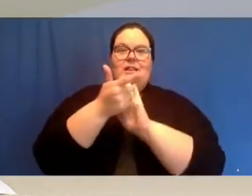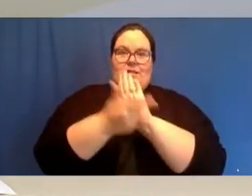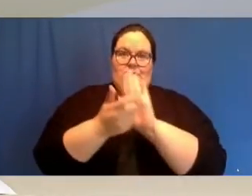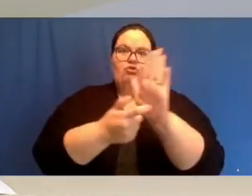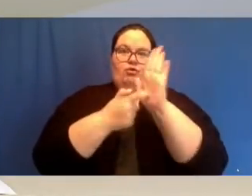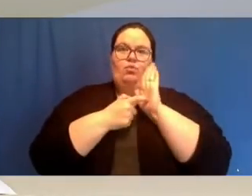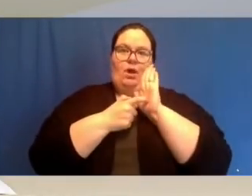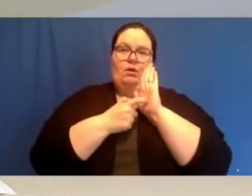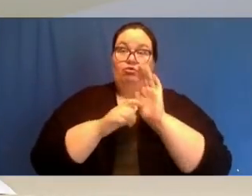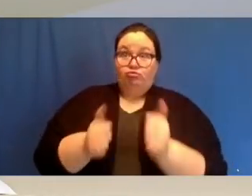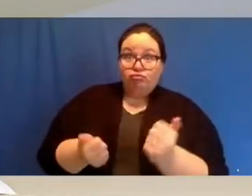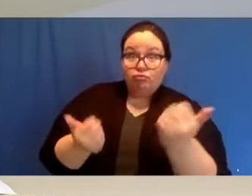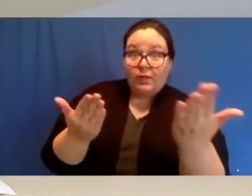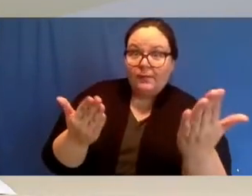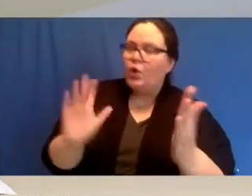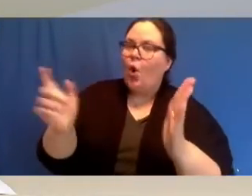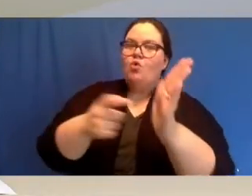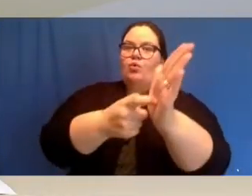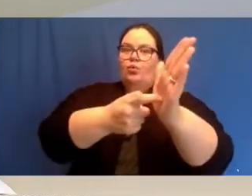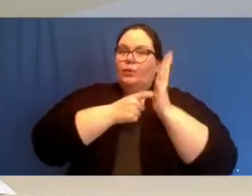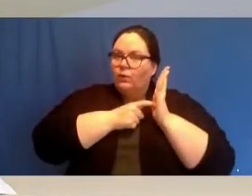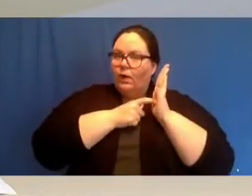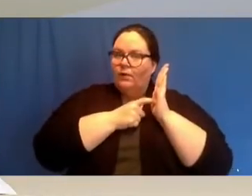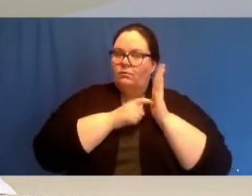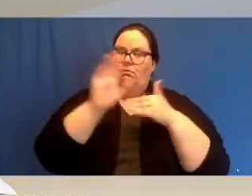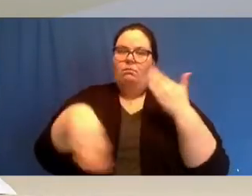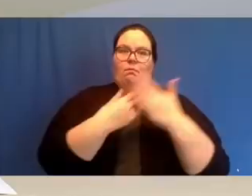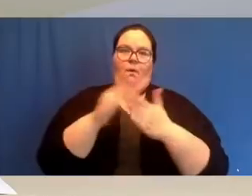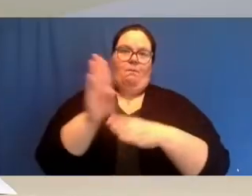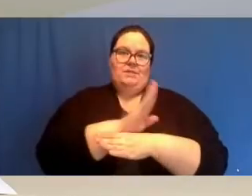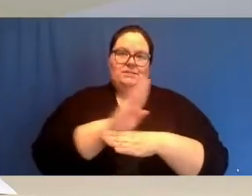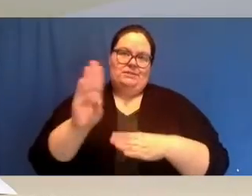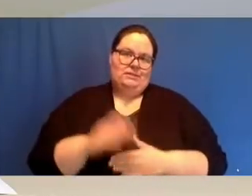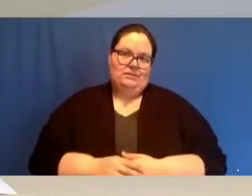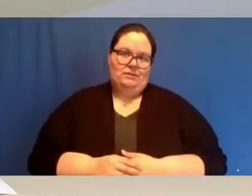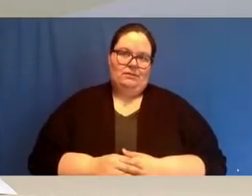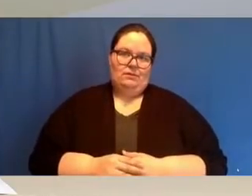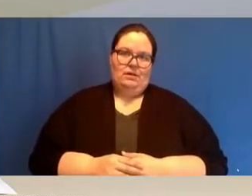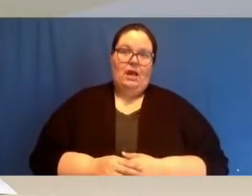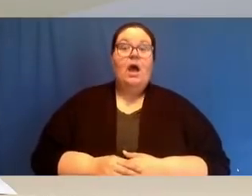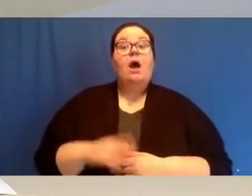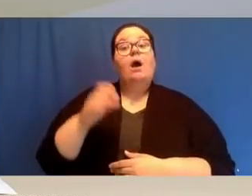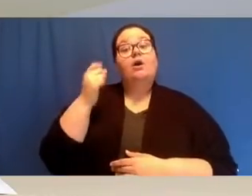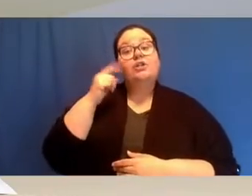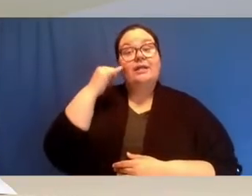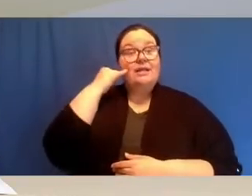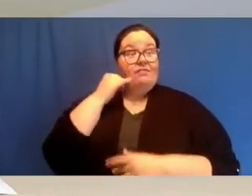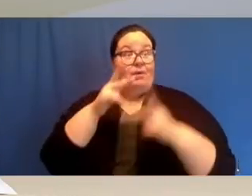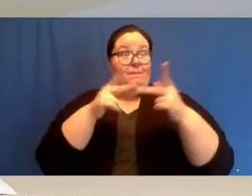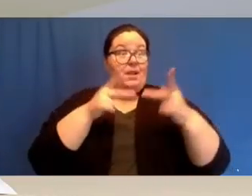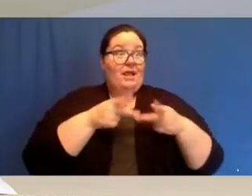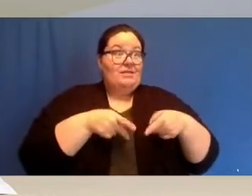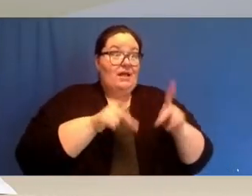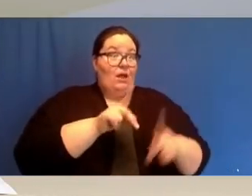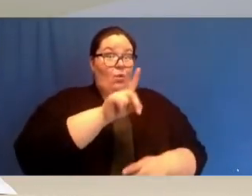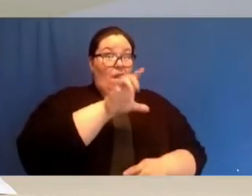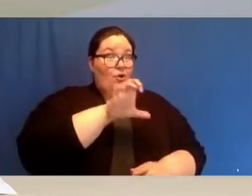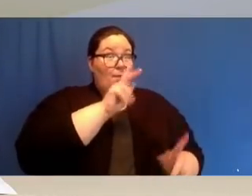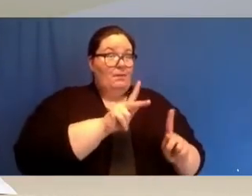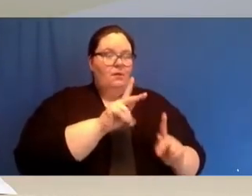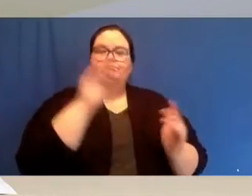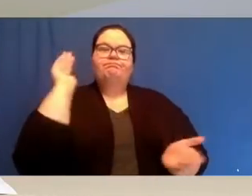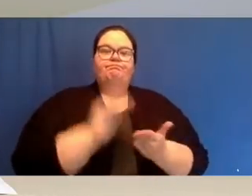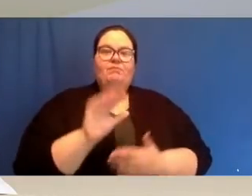not just a recommendation, in all venues up to a maximum of 50% capacity in retail businesses